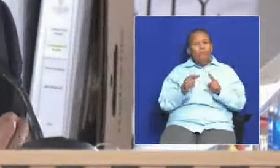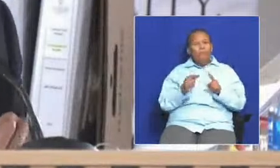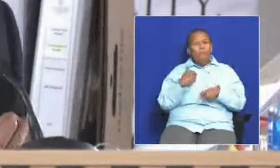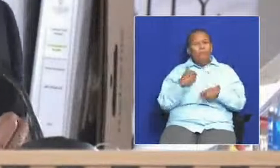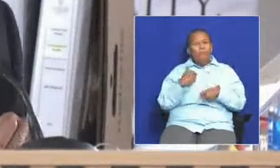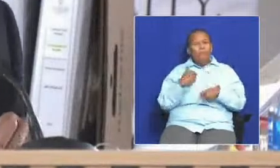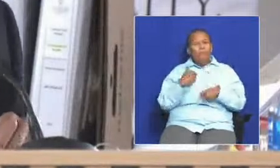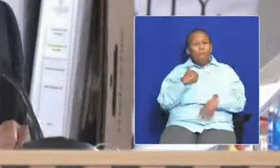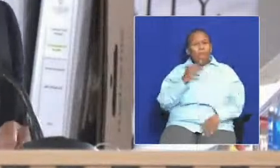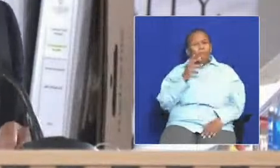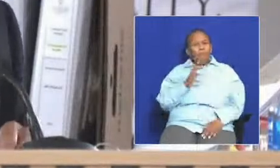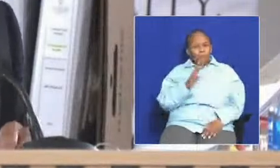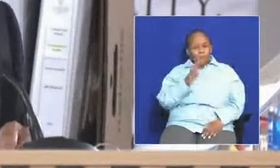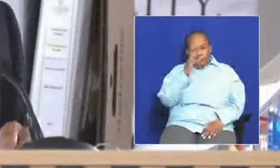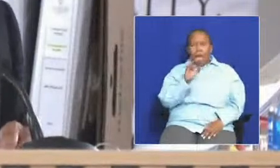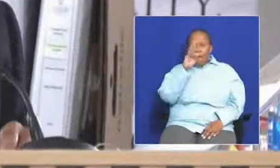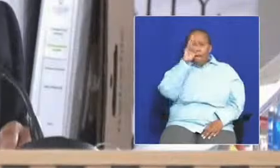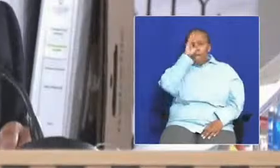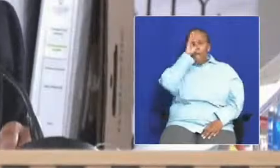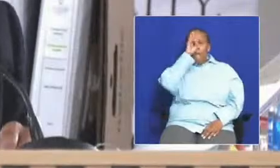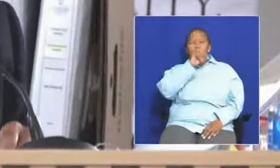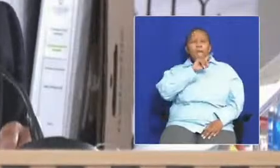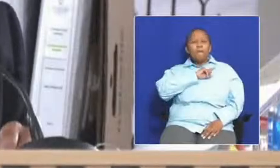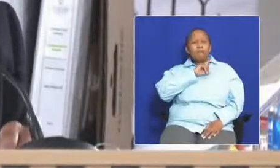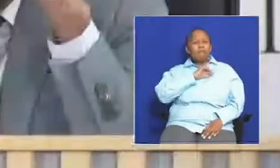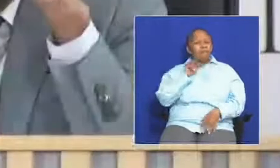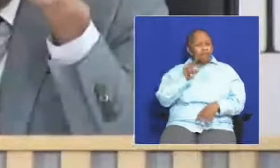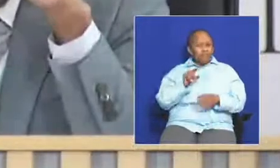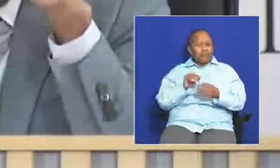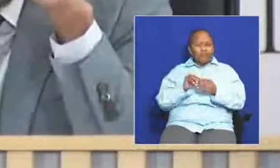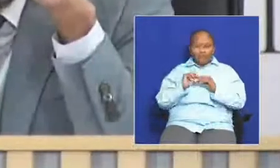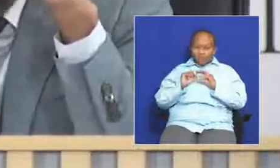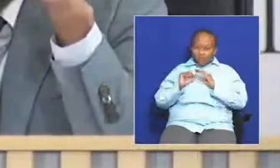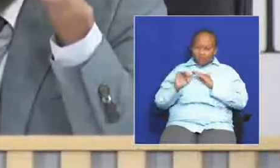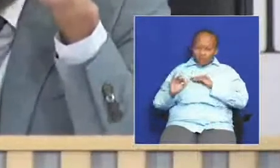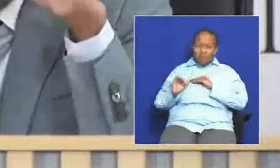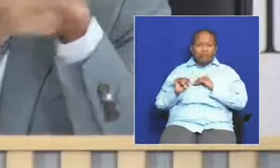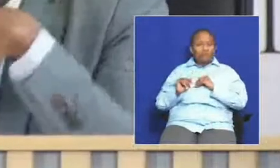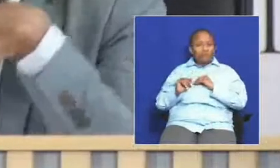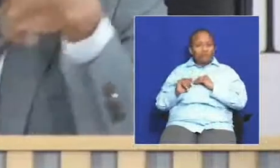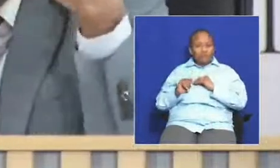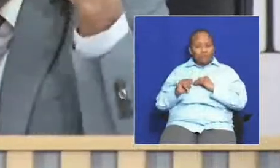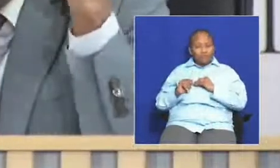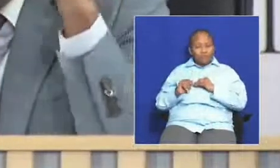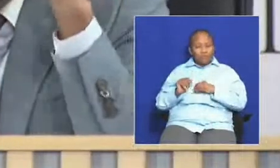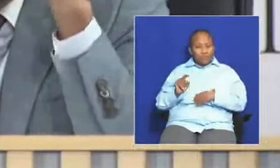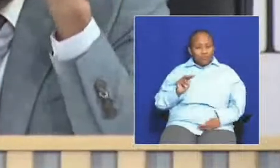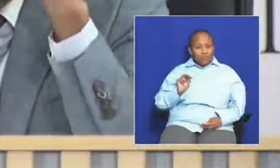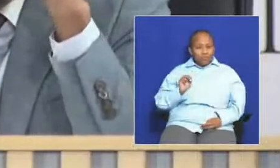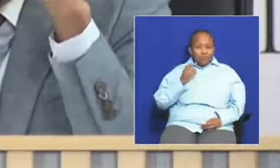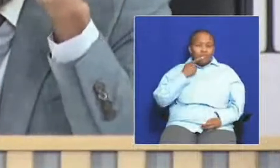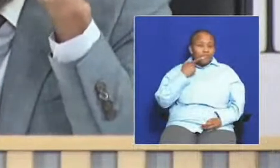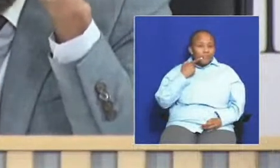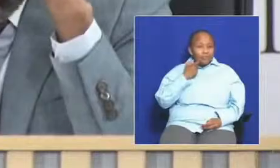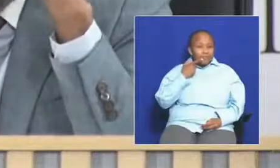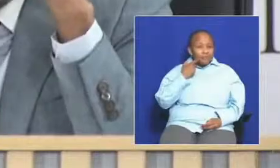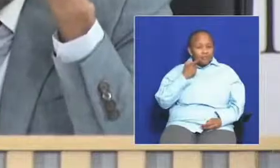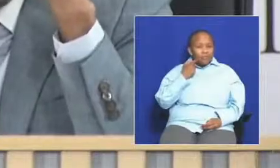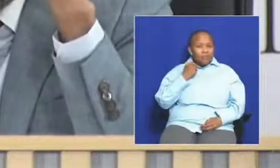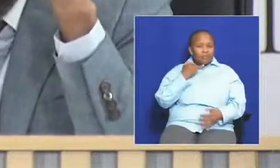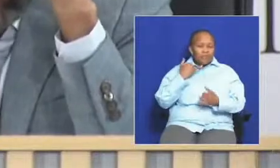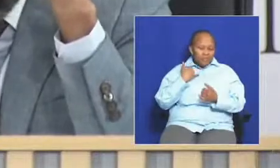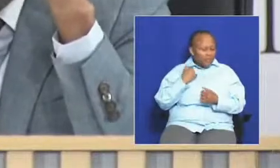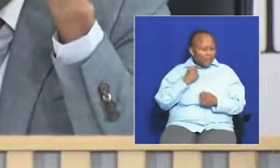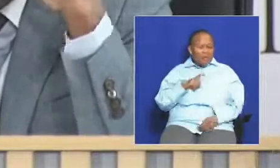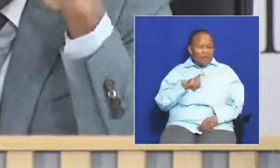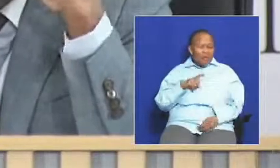to remember why you would have sent these to him? I've been going through thing for quite a while. I do not remember